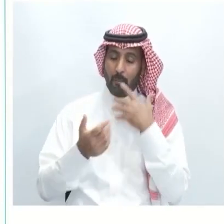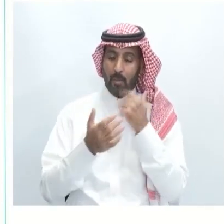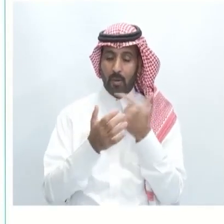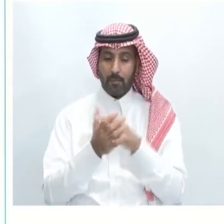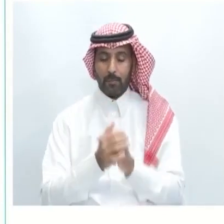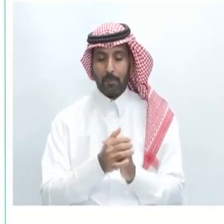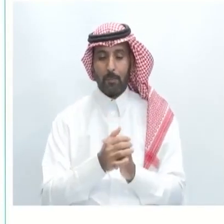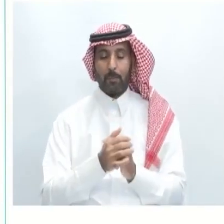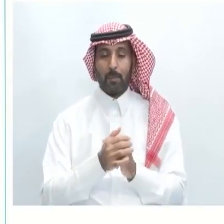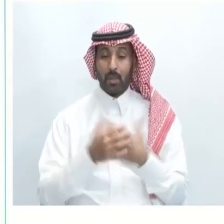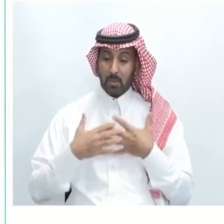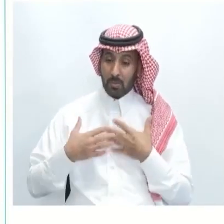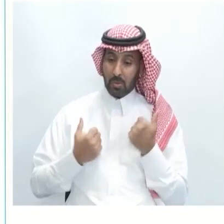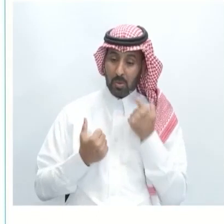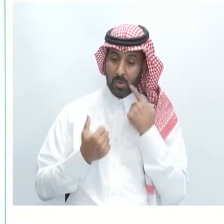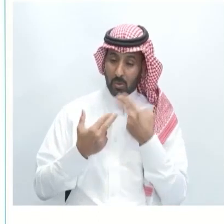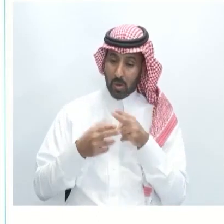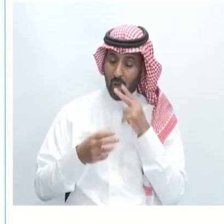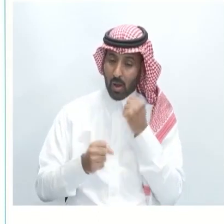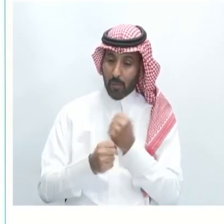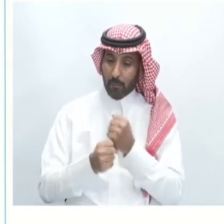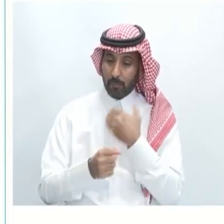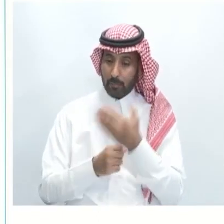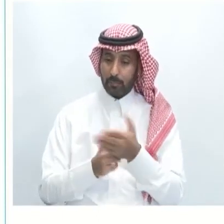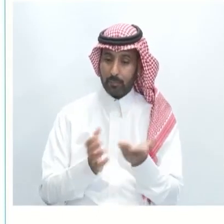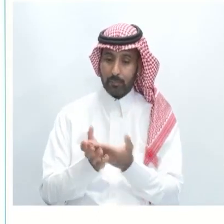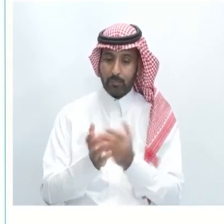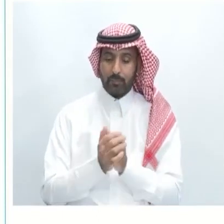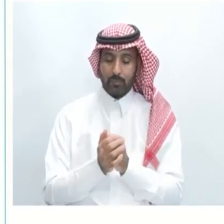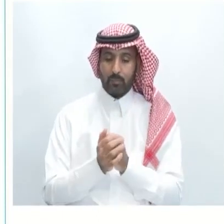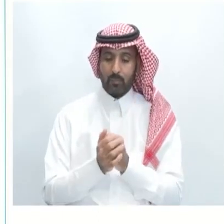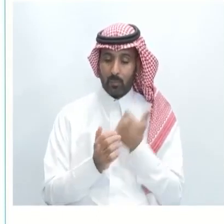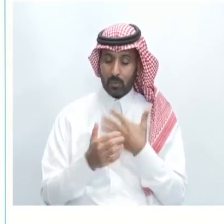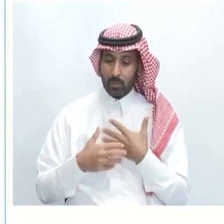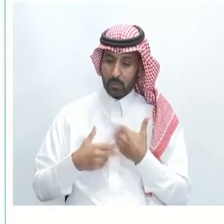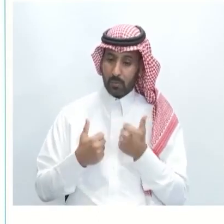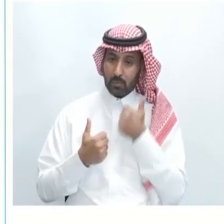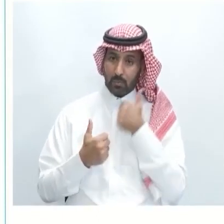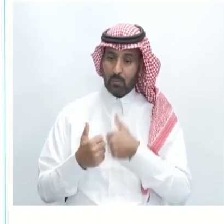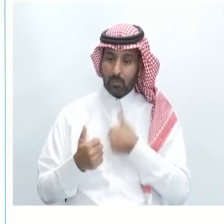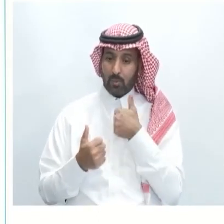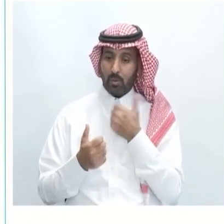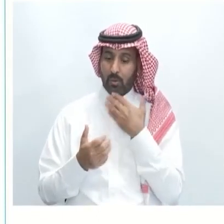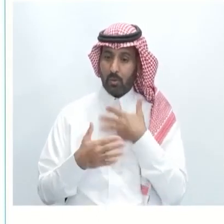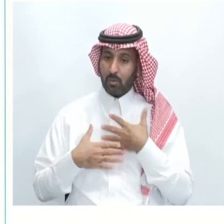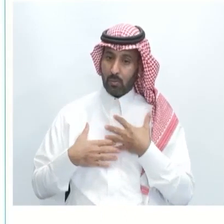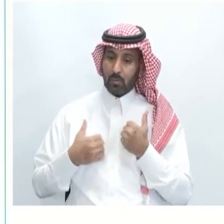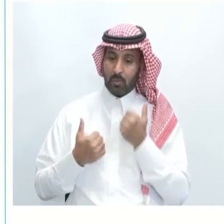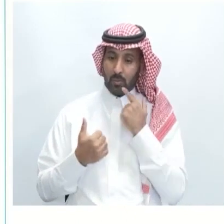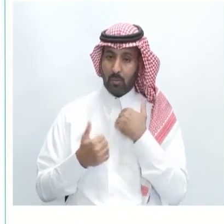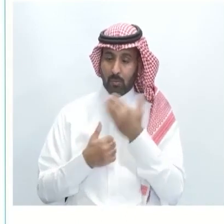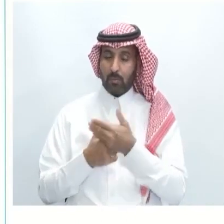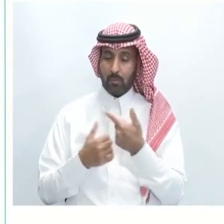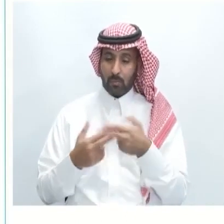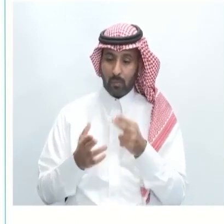80% satisfaction rating. Again, firefighters are in second position with an impressive